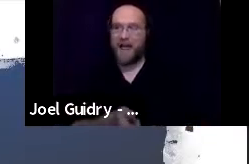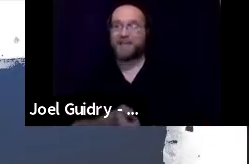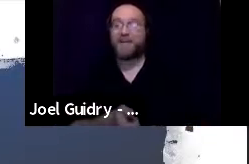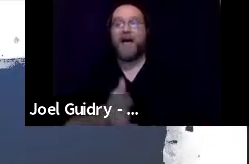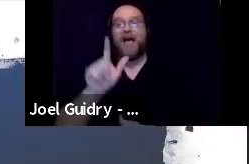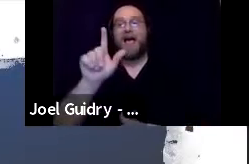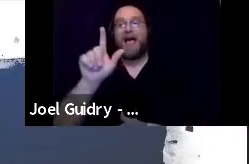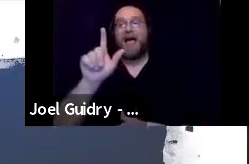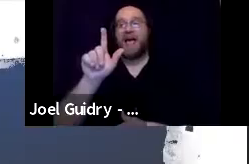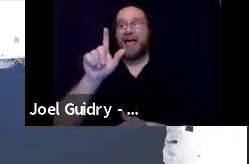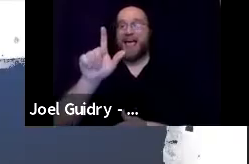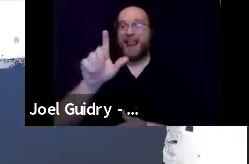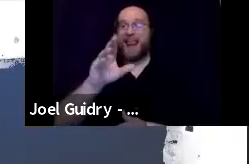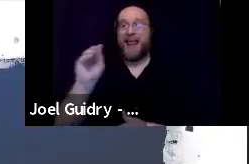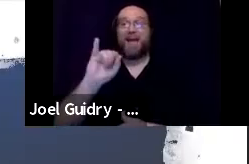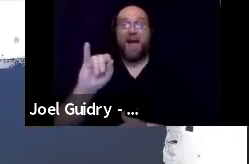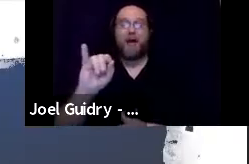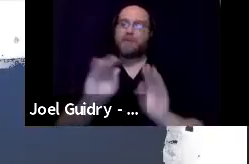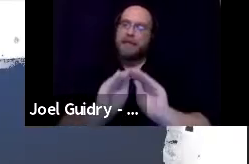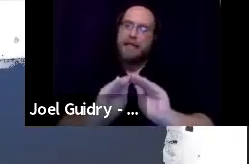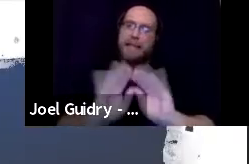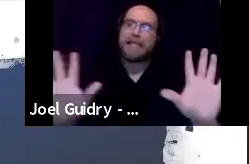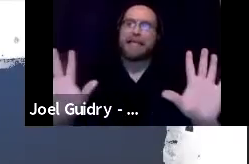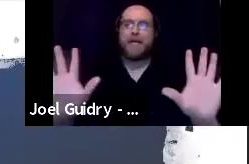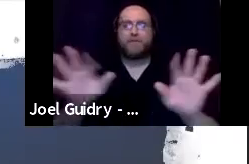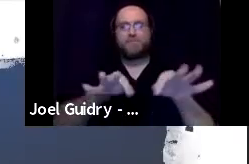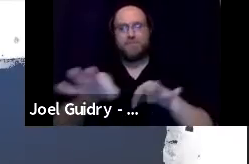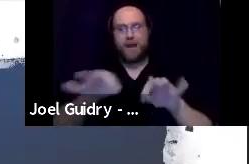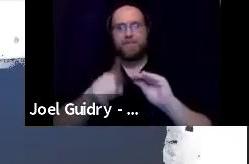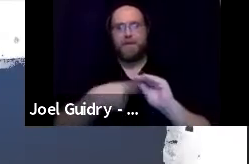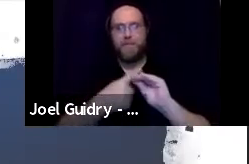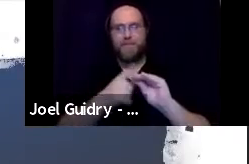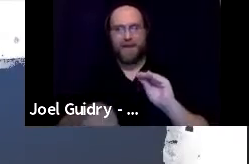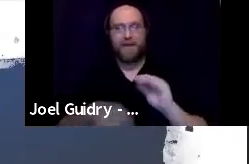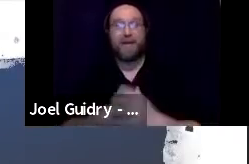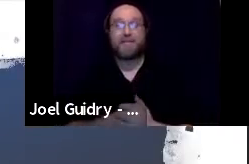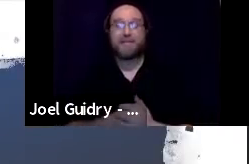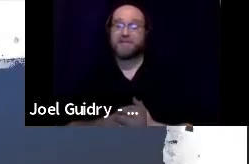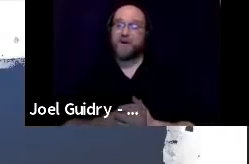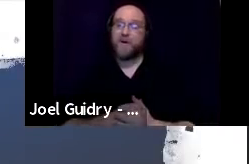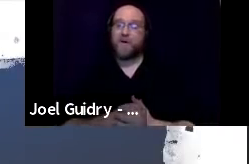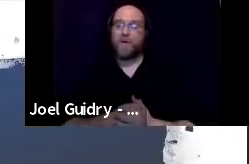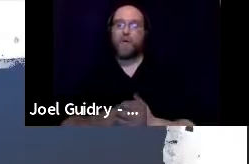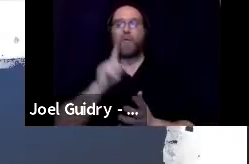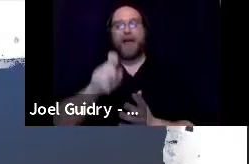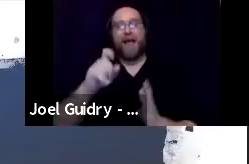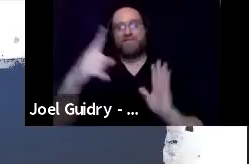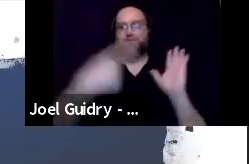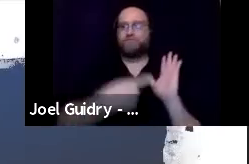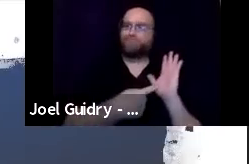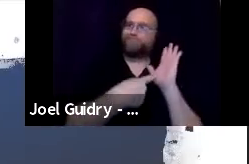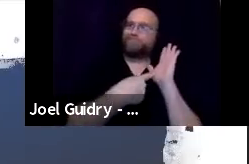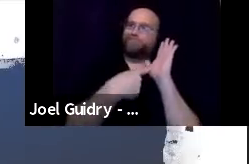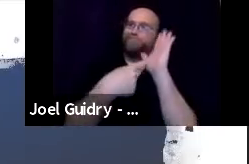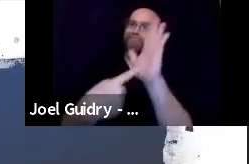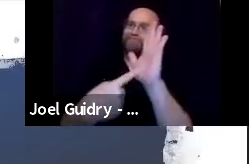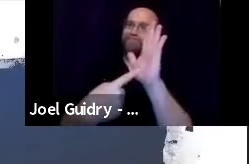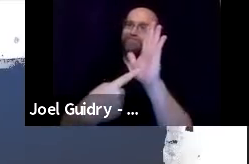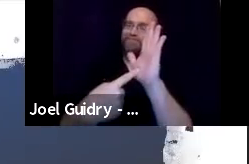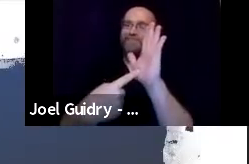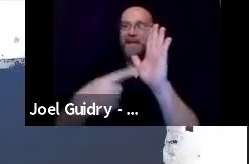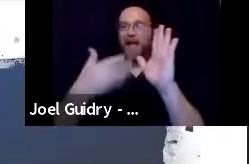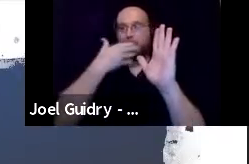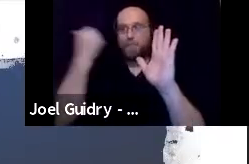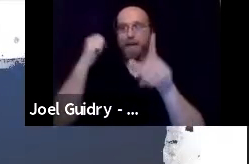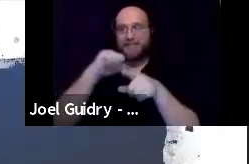that. That's what we have to work with, and we have to be able to push that and show why what best